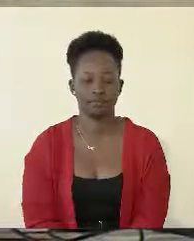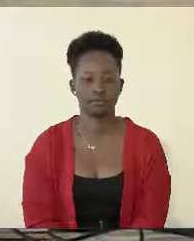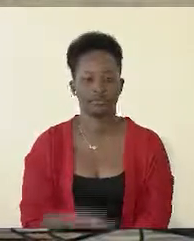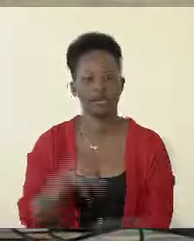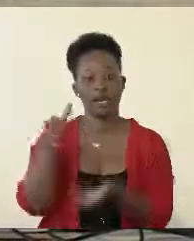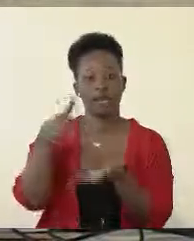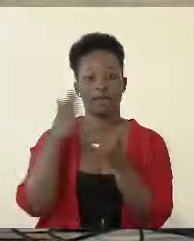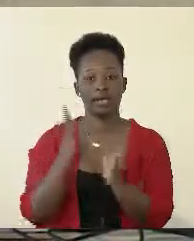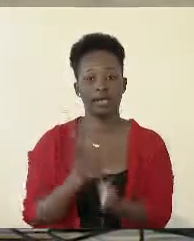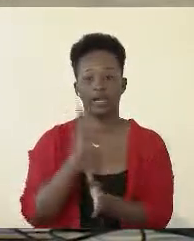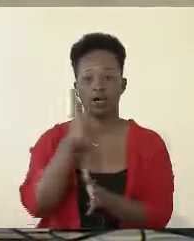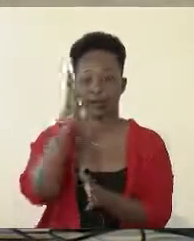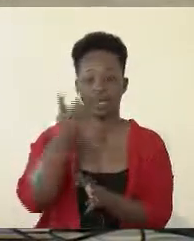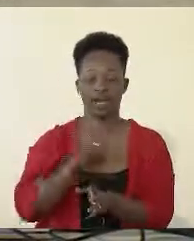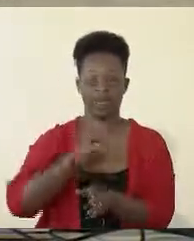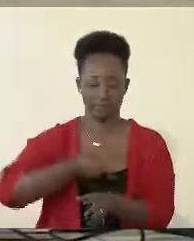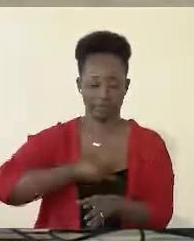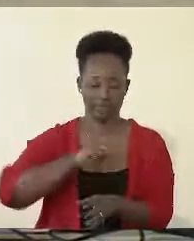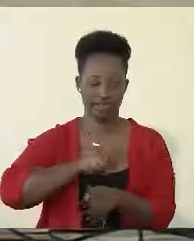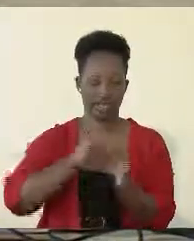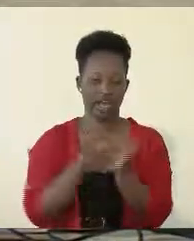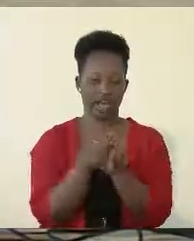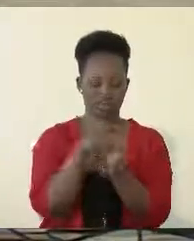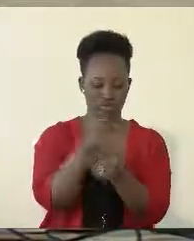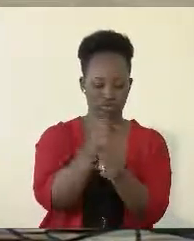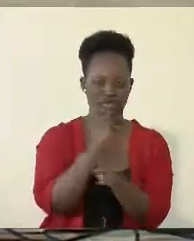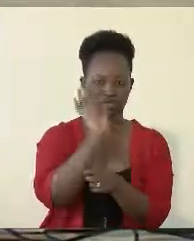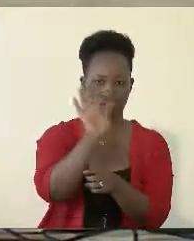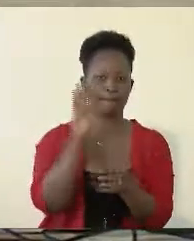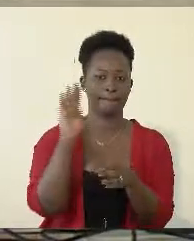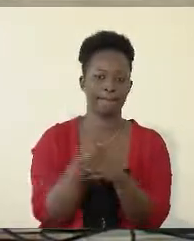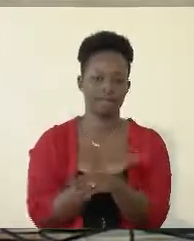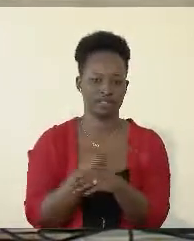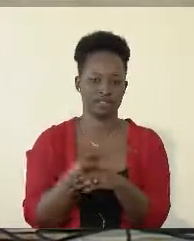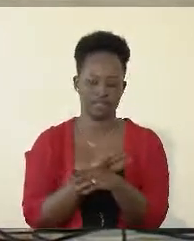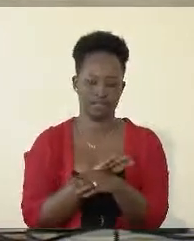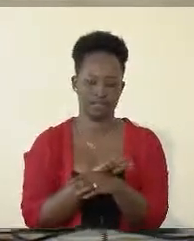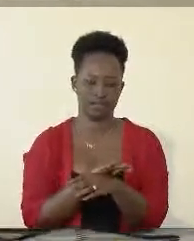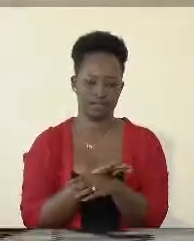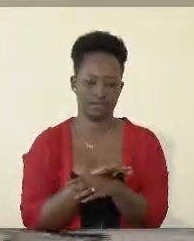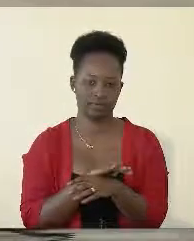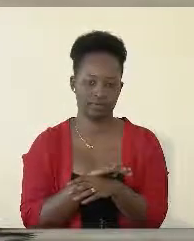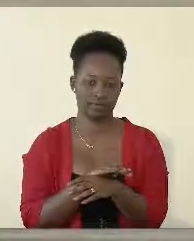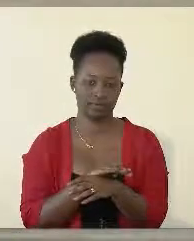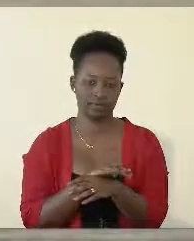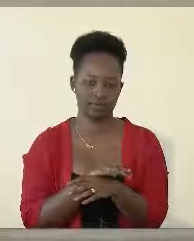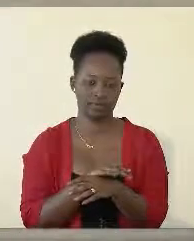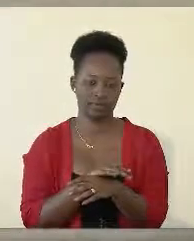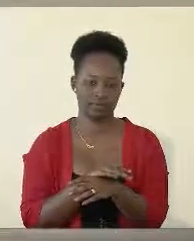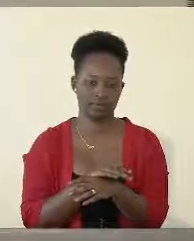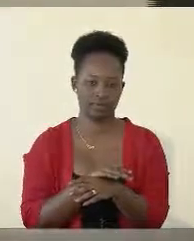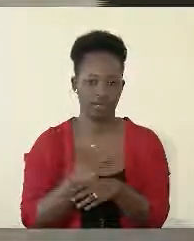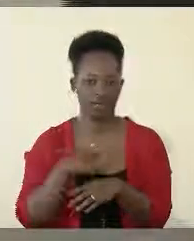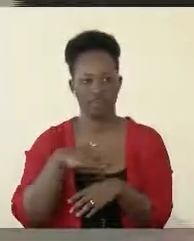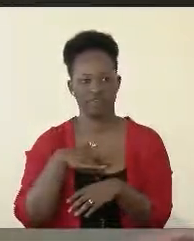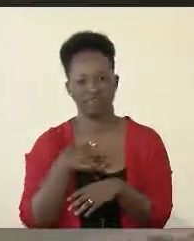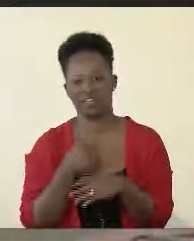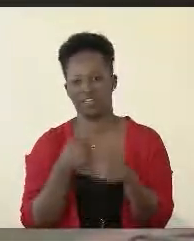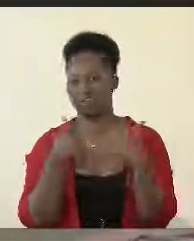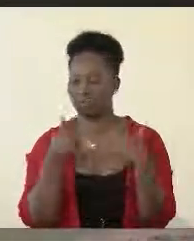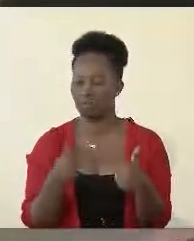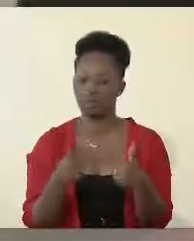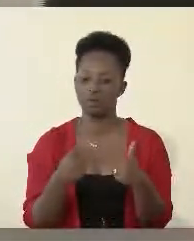customers will have confidence and trust in a business that has grown and expanded. They feel safe with dealing with